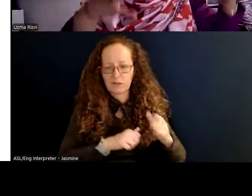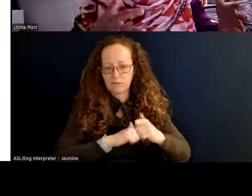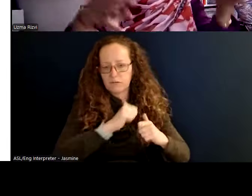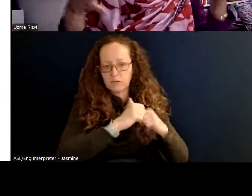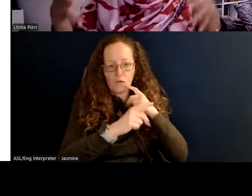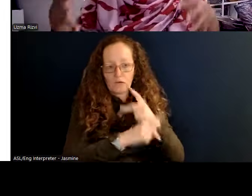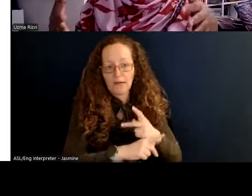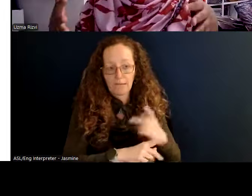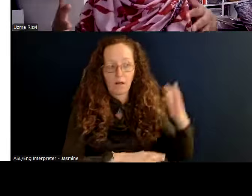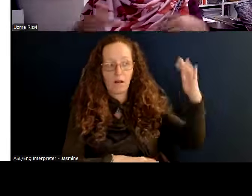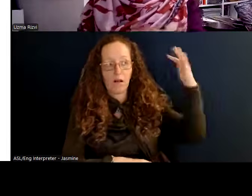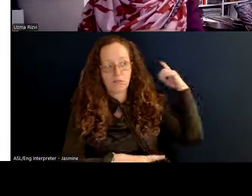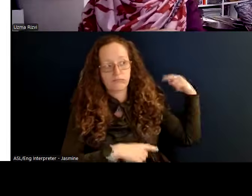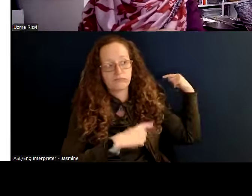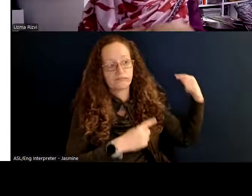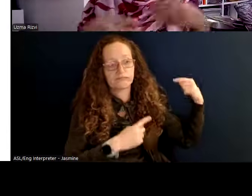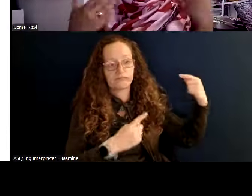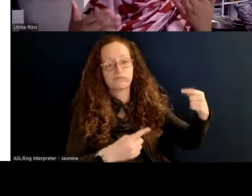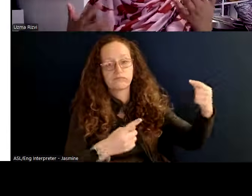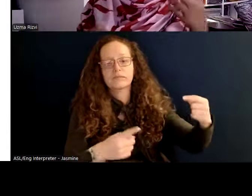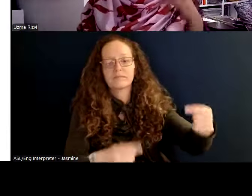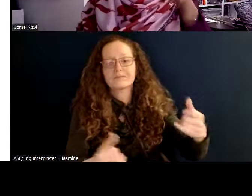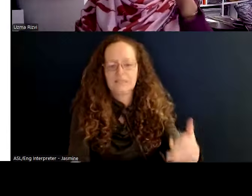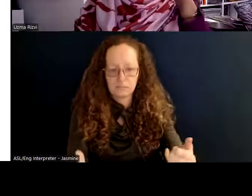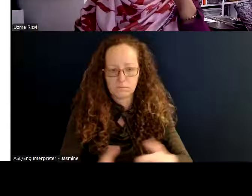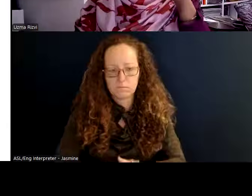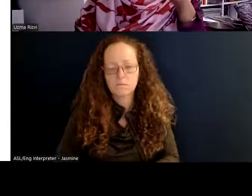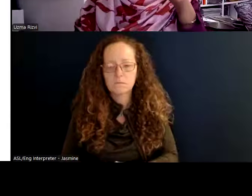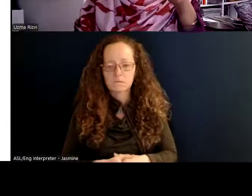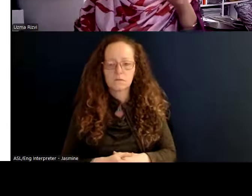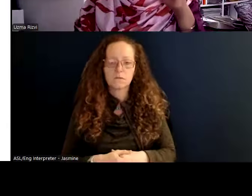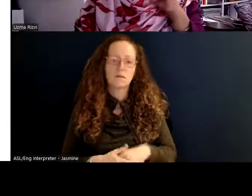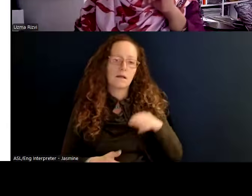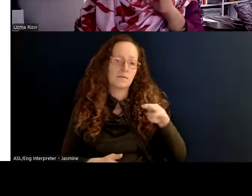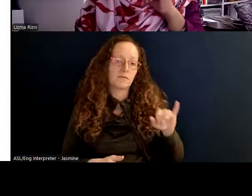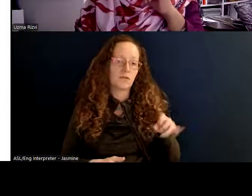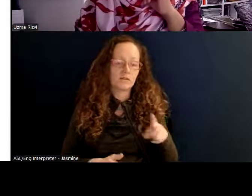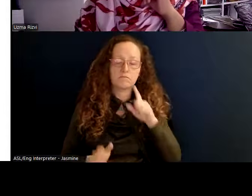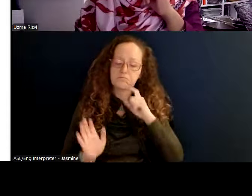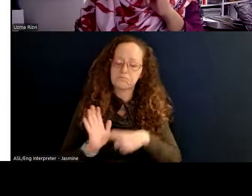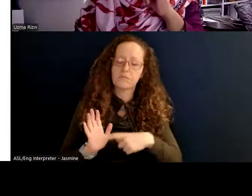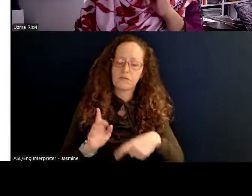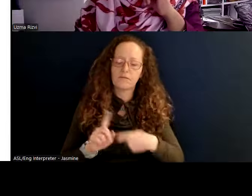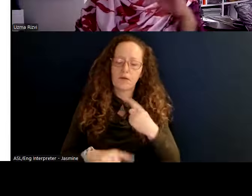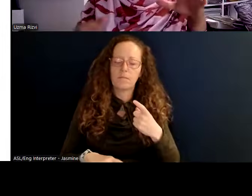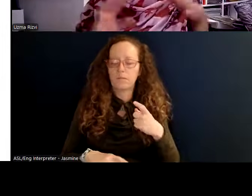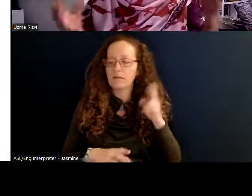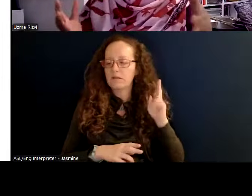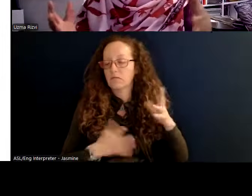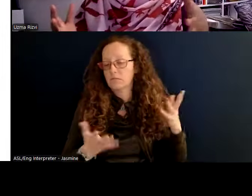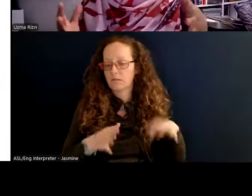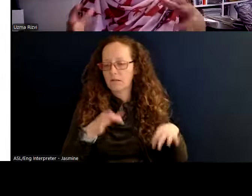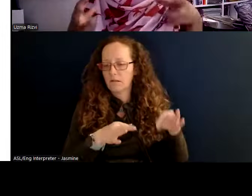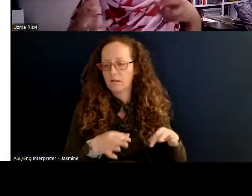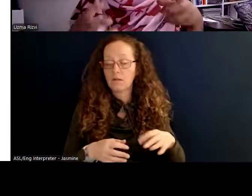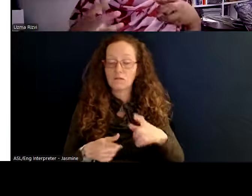antiquity, in history, and in the contemporary time. So we recognize Mohenjo-Daro as belonging to a history of discovery by those who, within a colonial